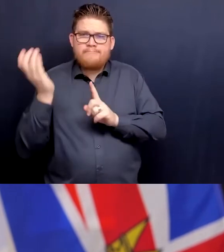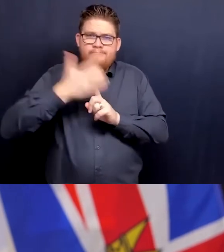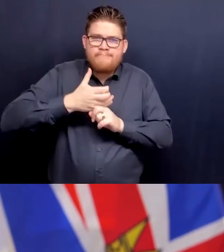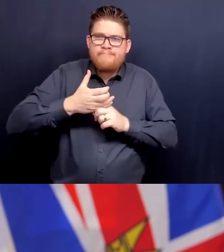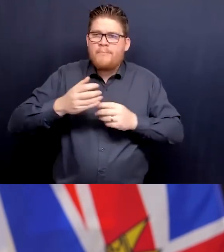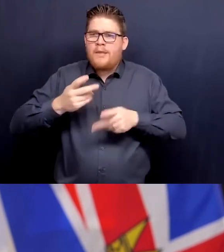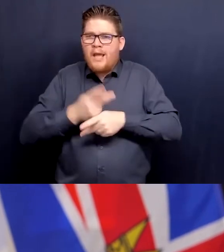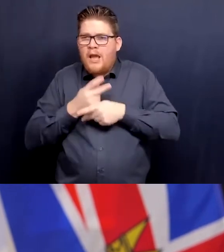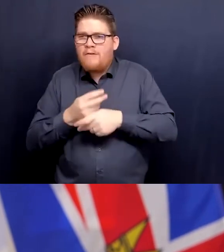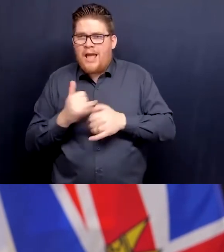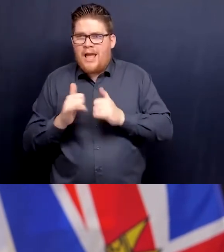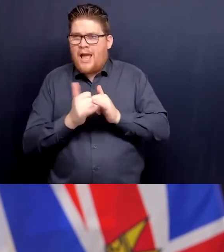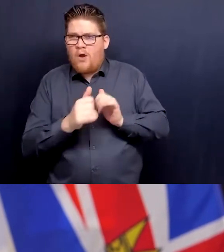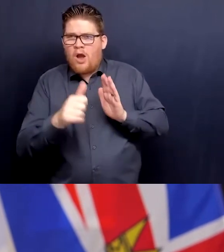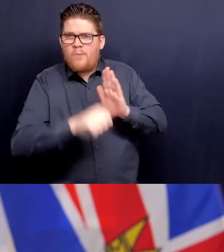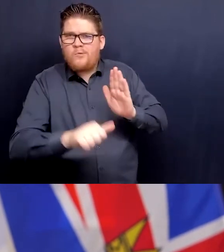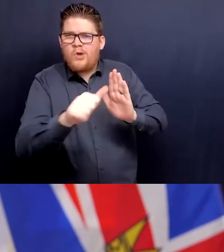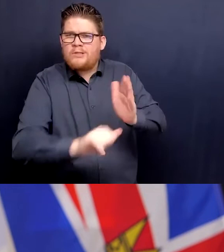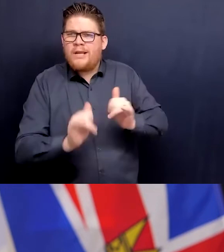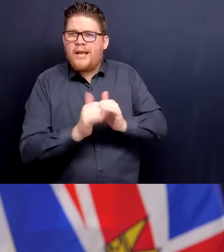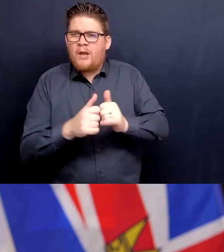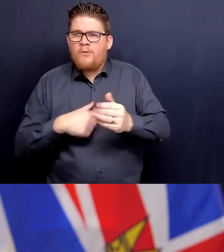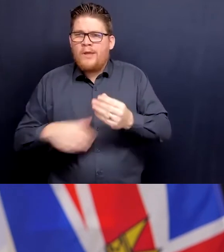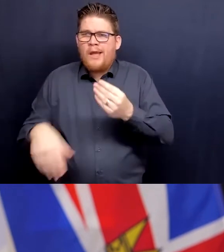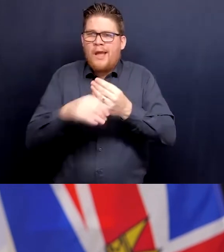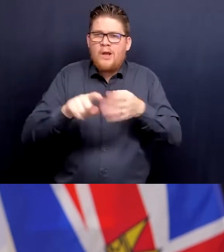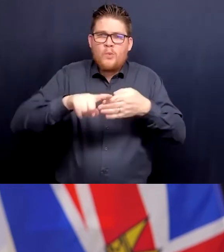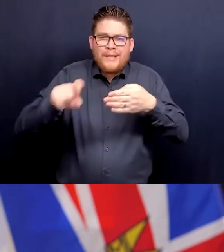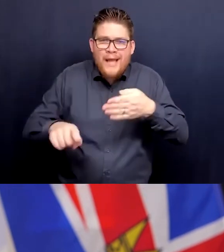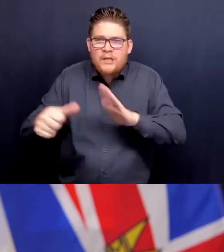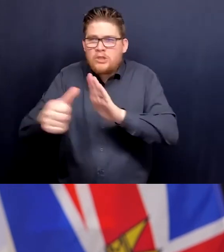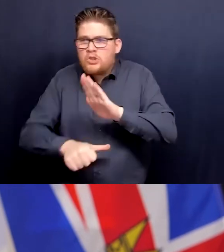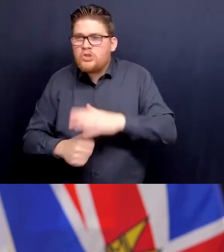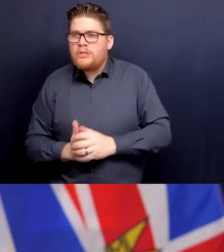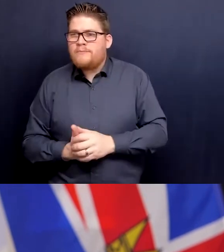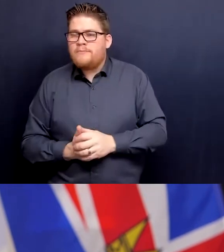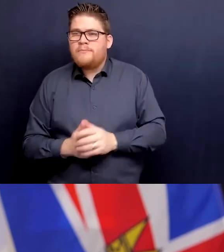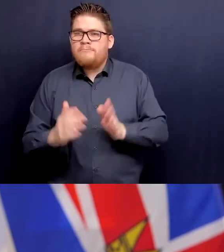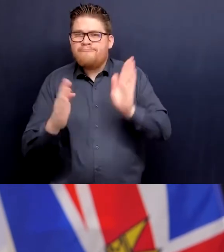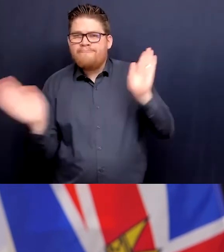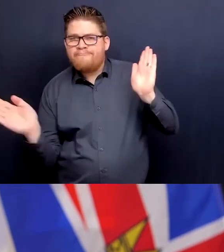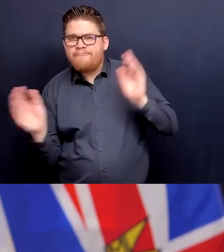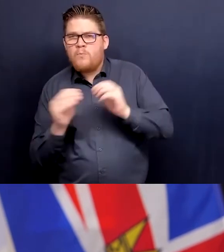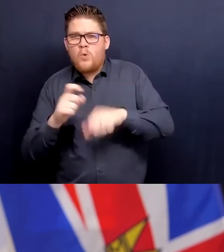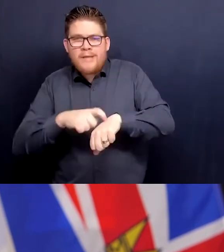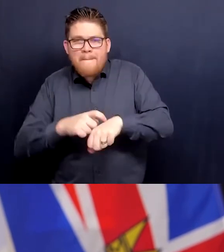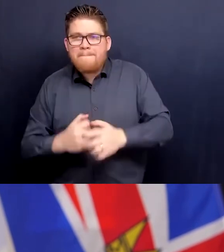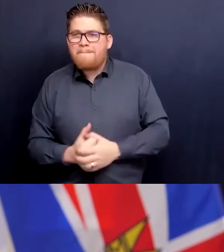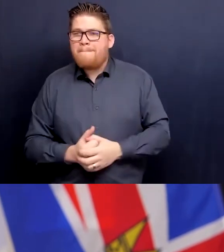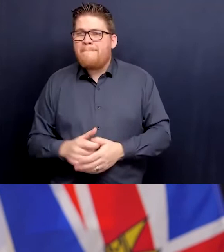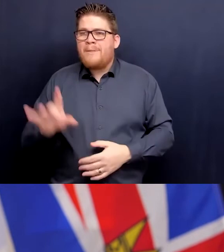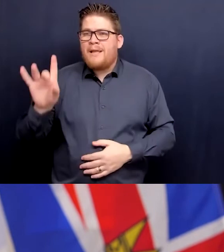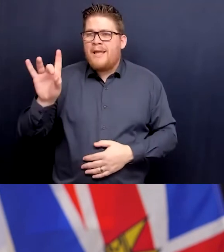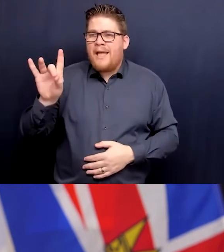did it by adding surgeries on weekends. We did it by 81 measures that were taken across health authorities to increase the number of surgeries and to reduce wait